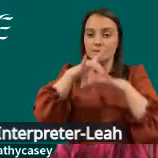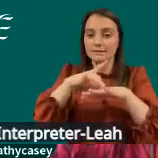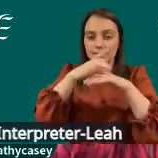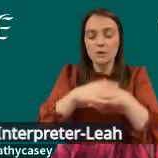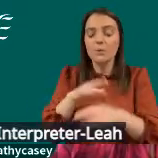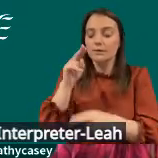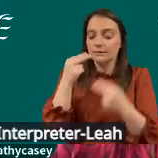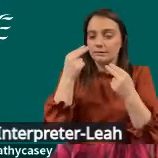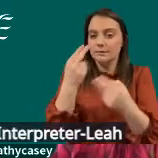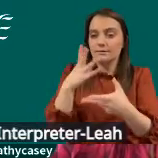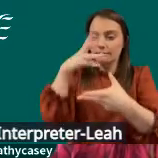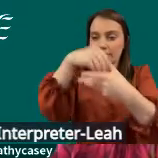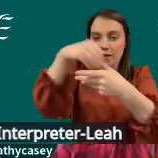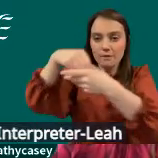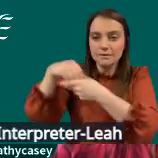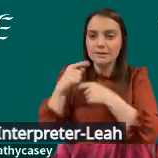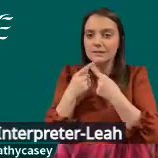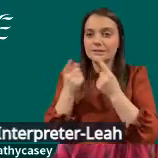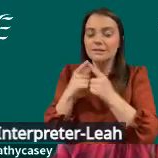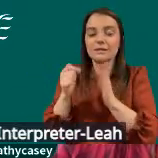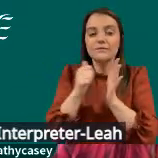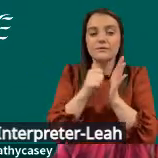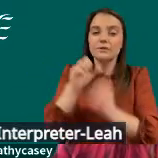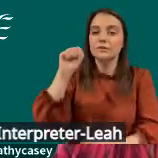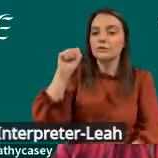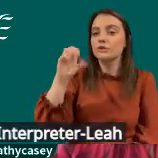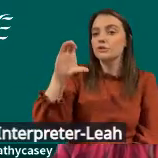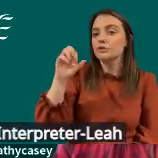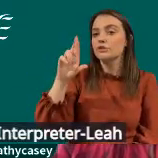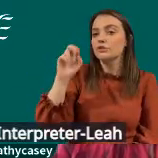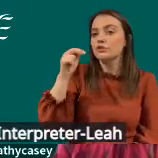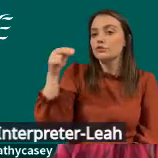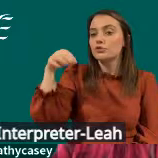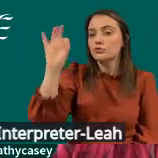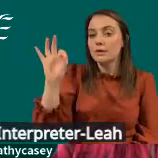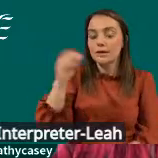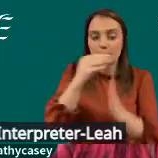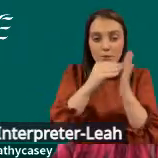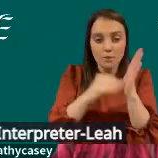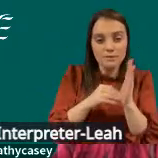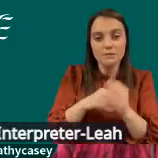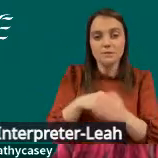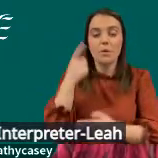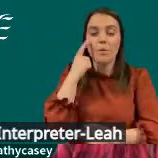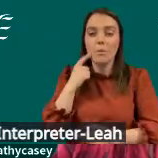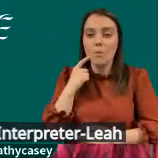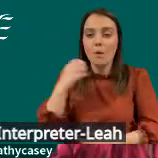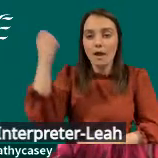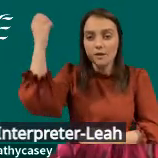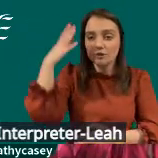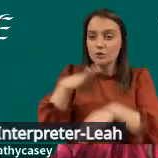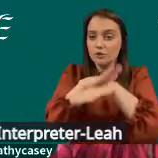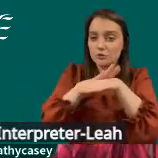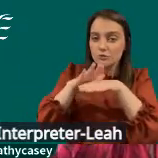screening programs, and indeed wear our sunscreen and protective clothing when we're out in the sun if we get it.